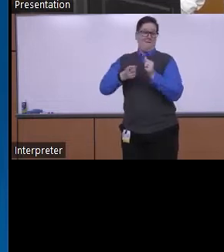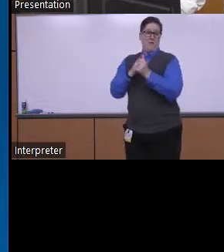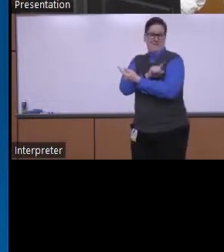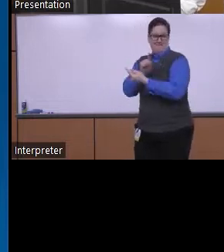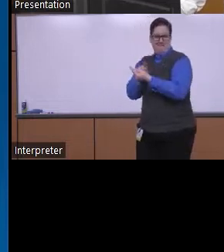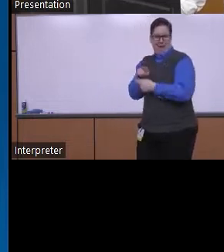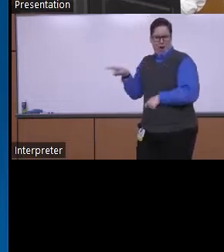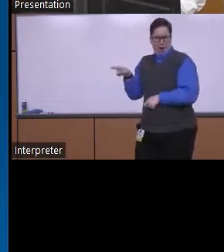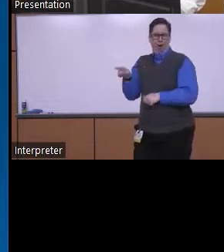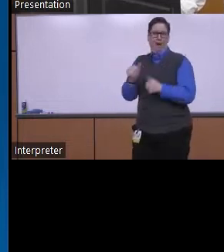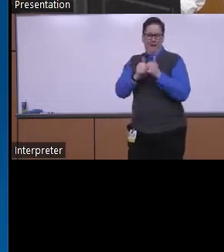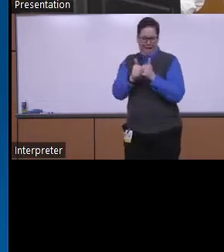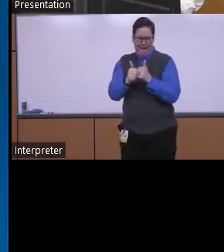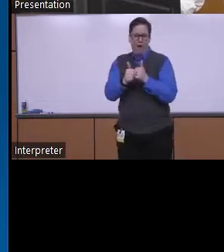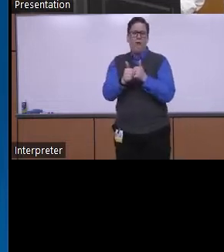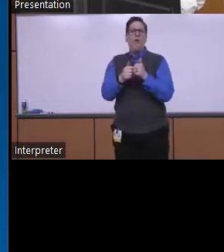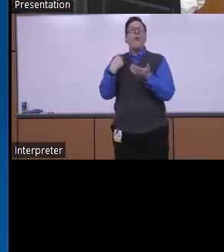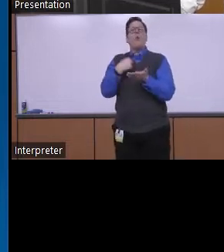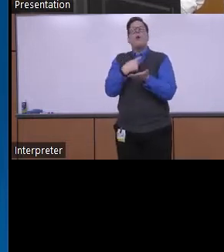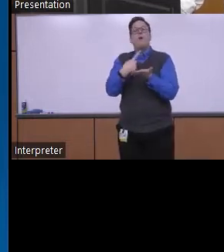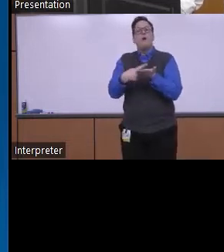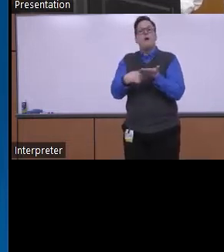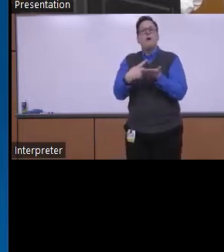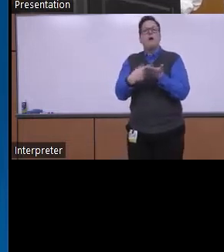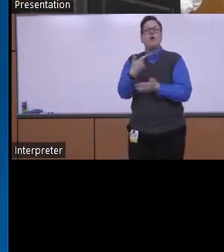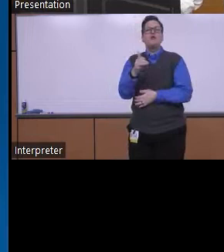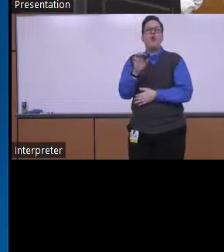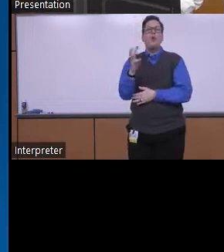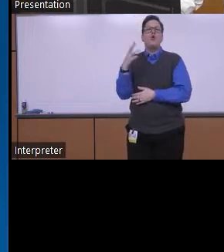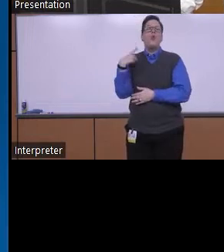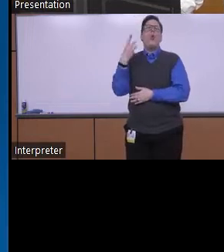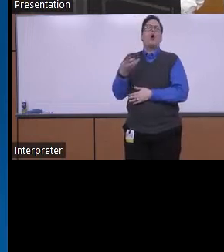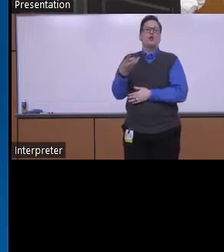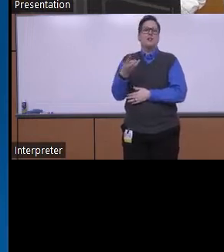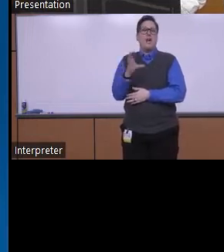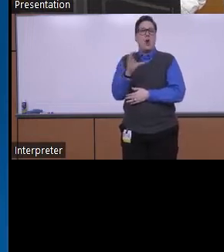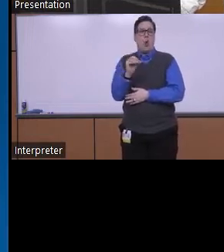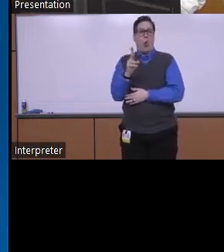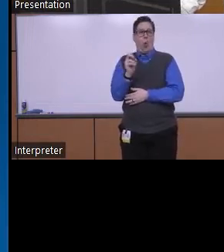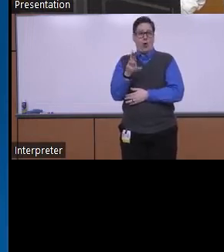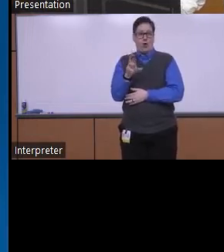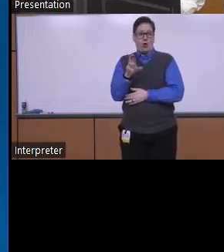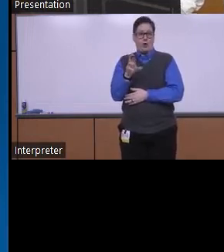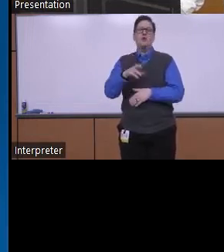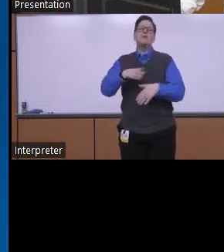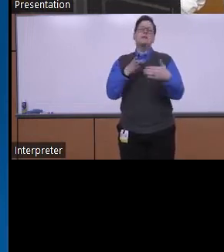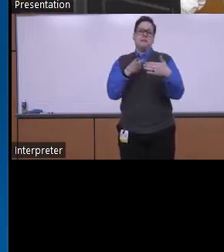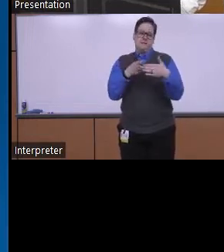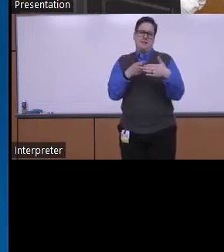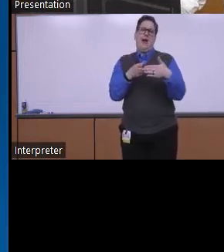her through a discussion about the George Washington Corner Society that she